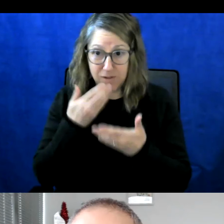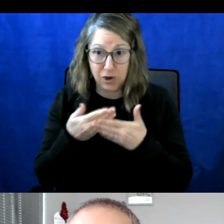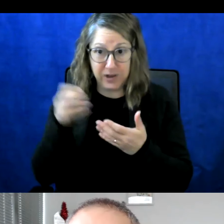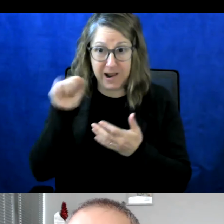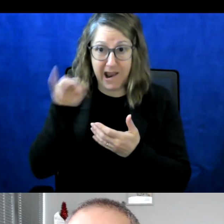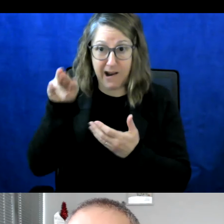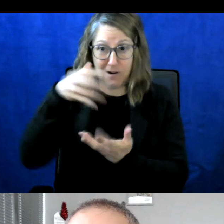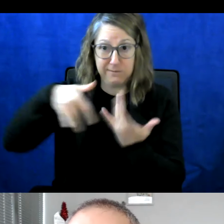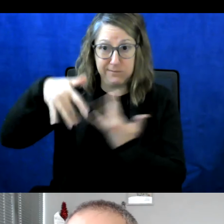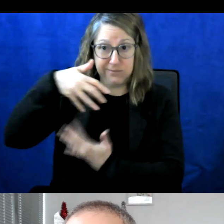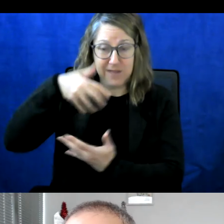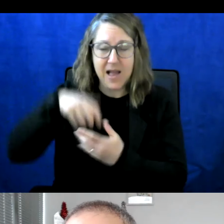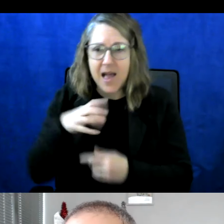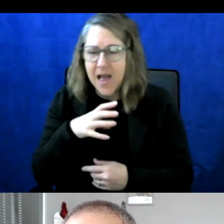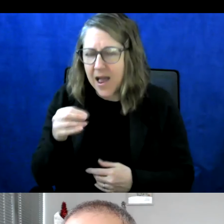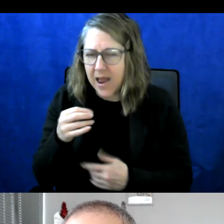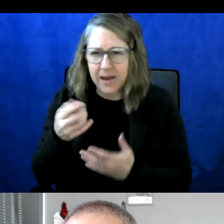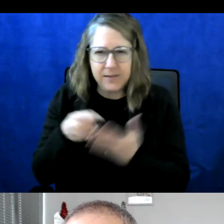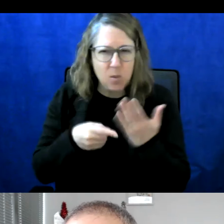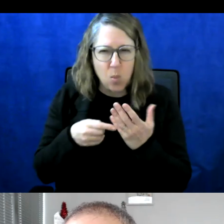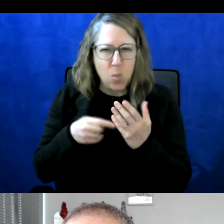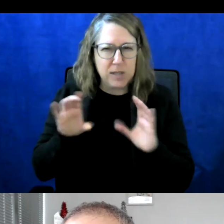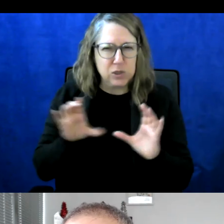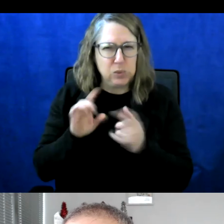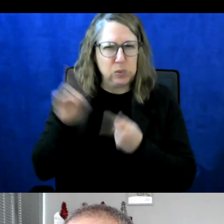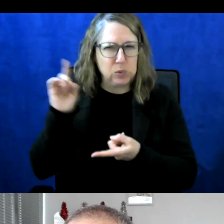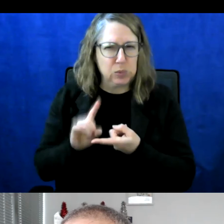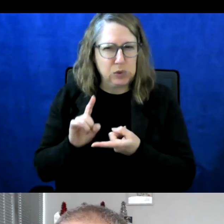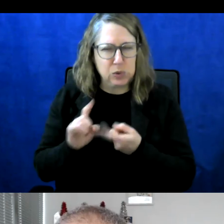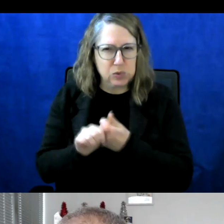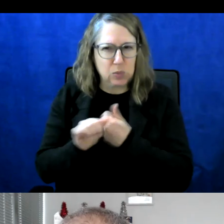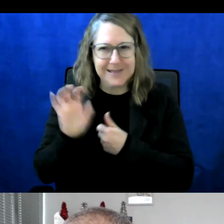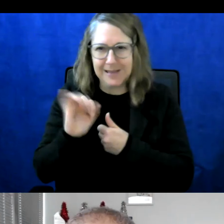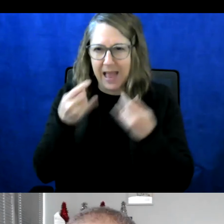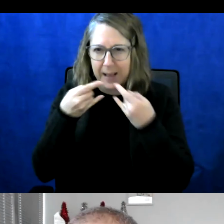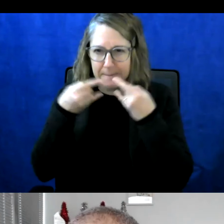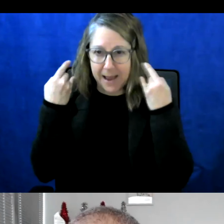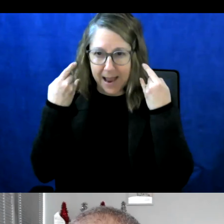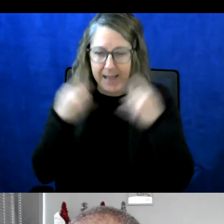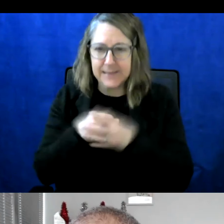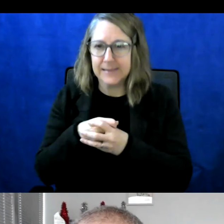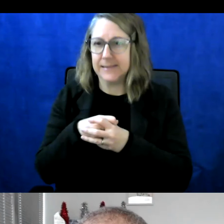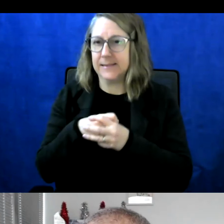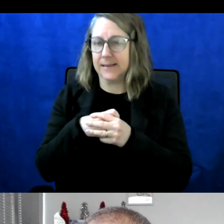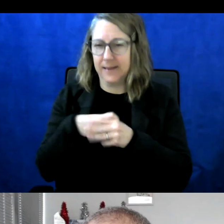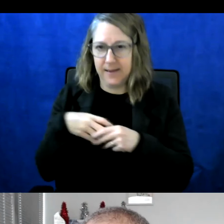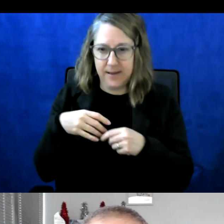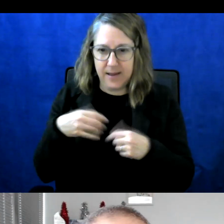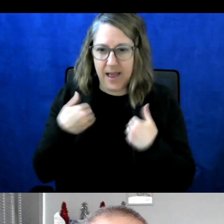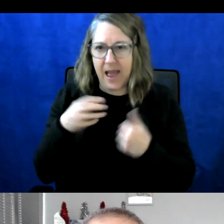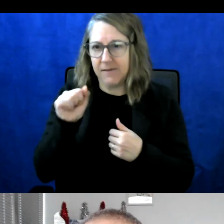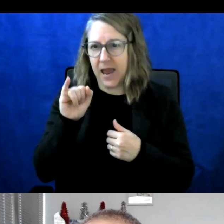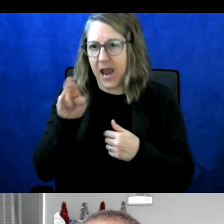And then what measures do you take to reduce the risk? Wearing a mask, ventilating the place, having an air